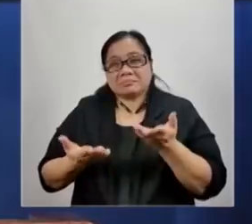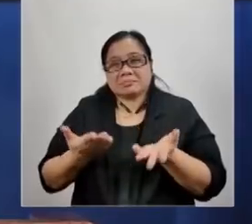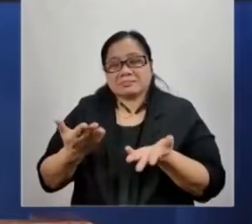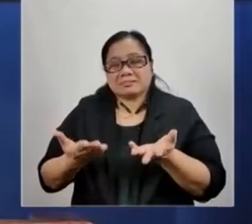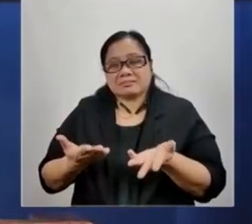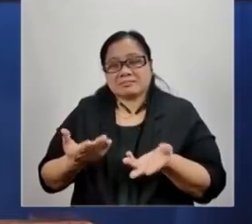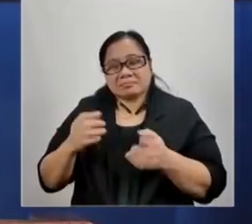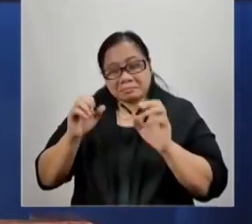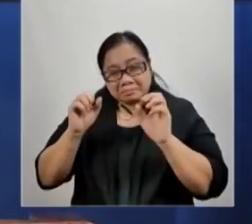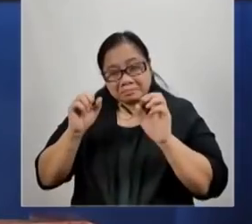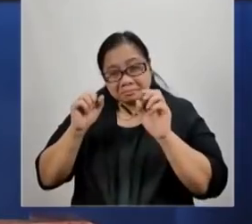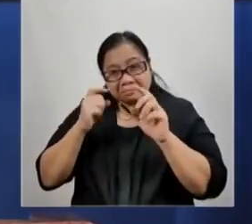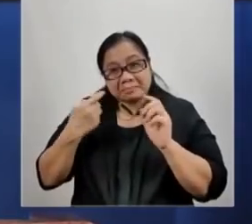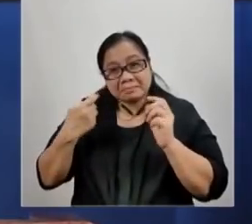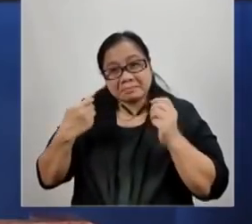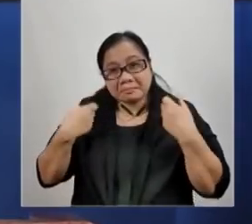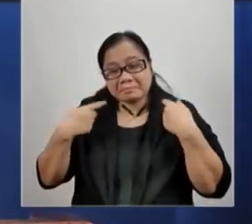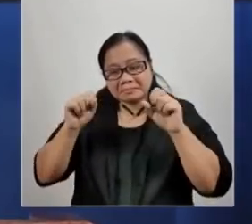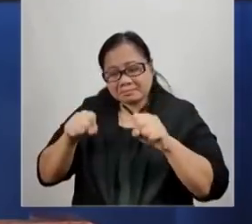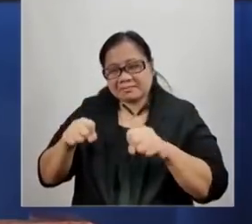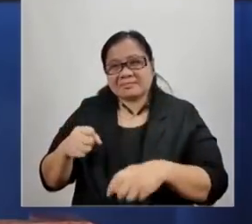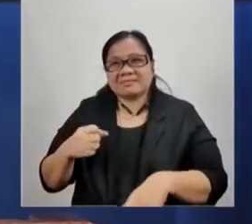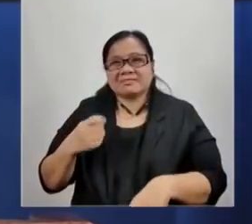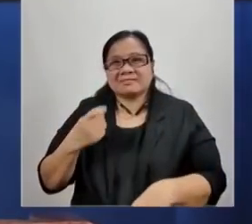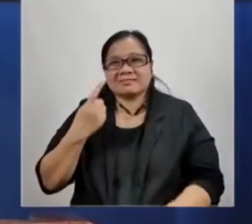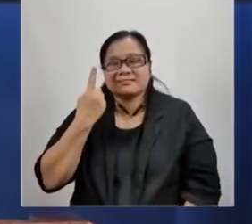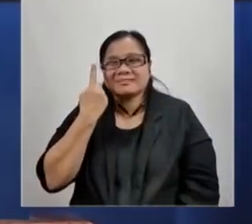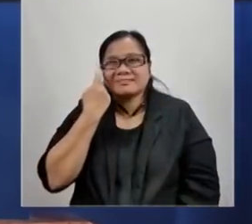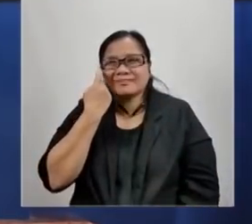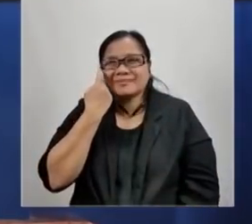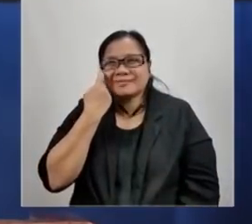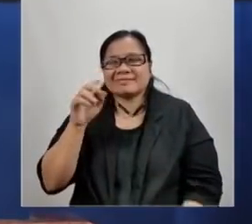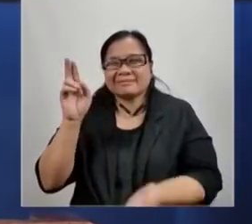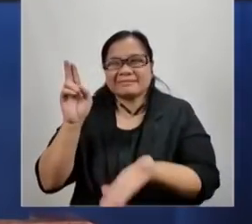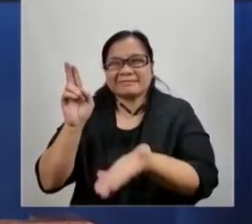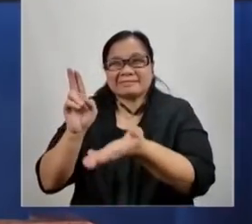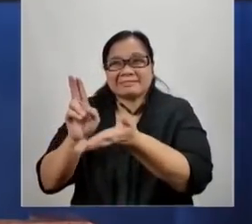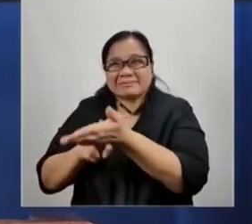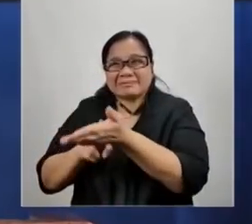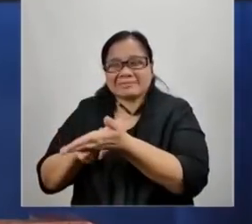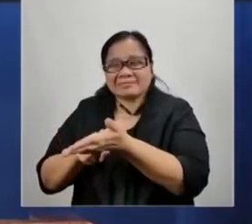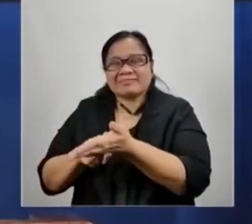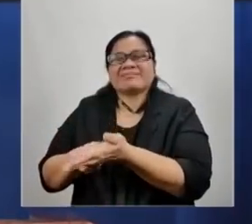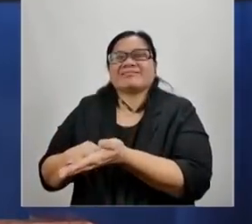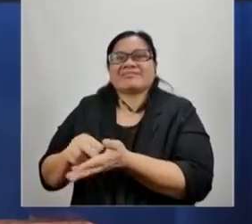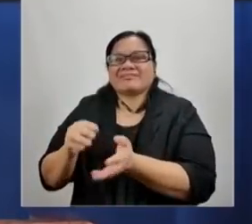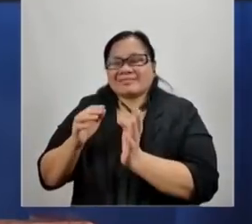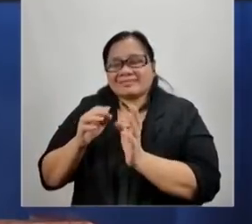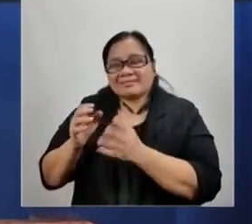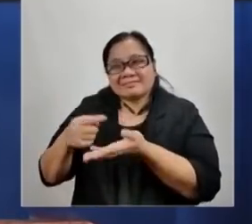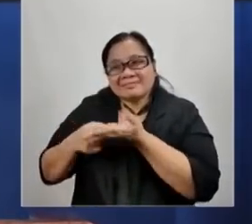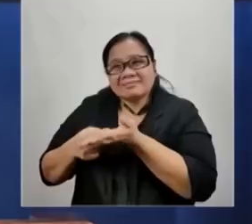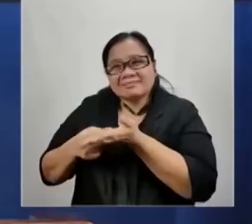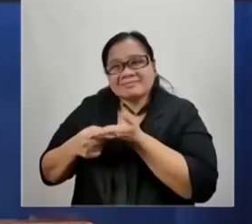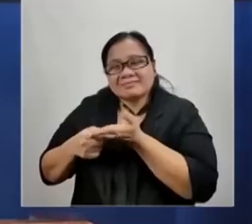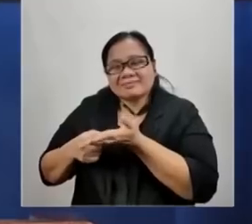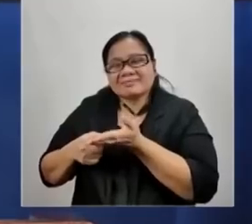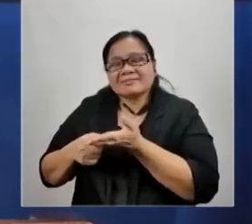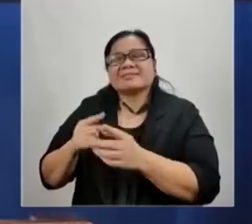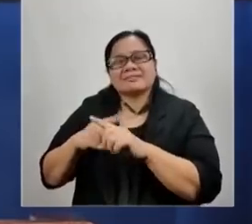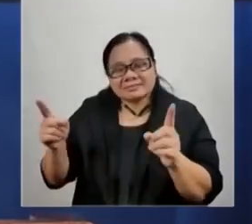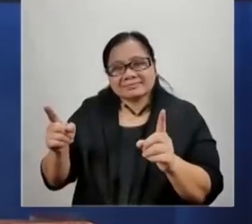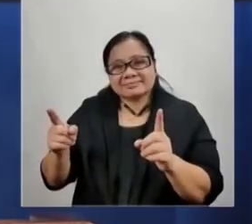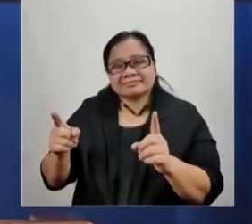Yes. But primarily, it was with the executive secretary. So like we said, the president was unaware of it. In